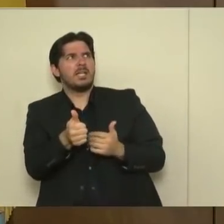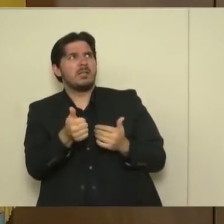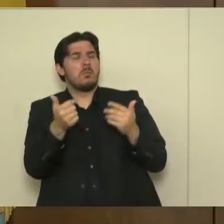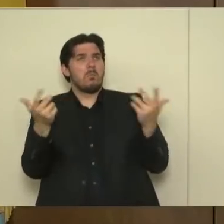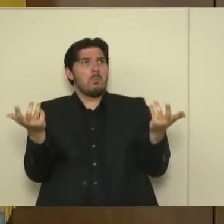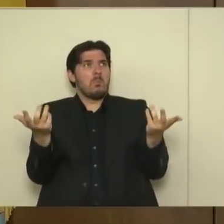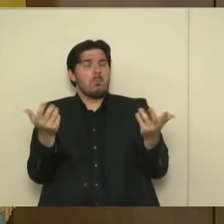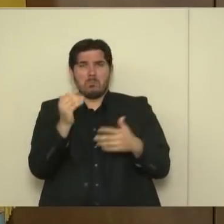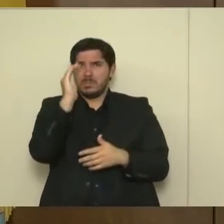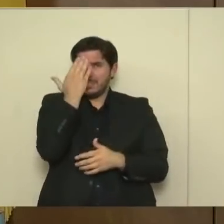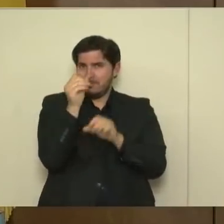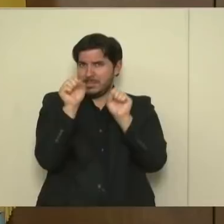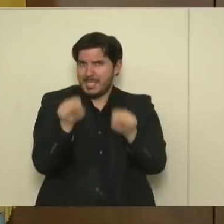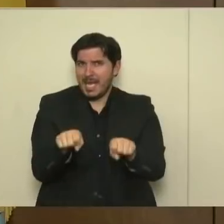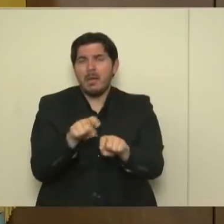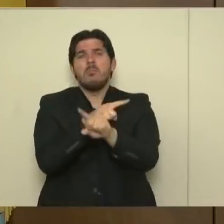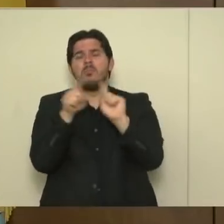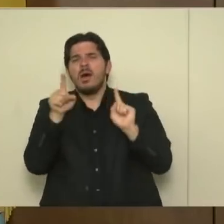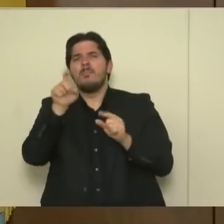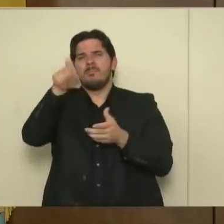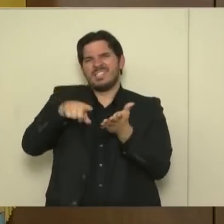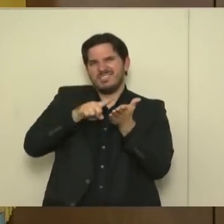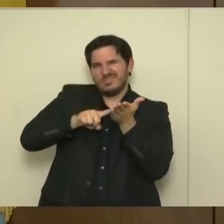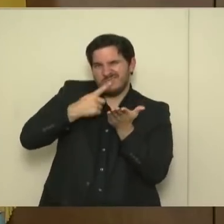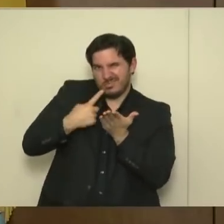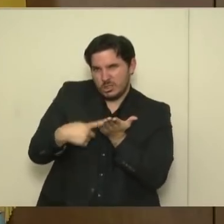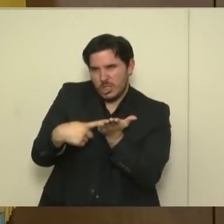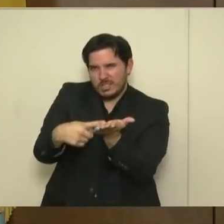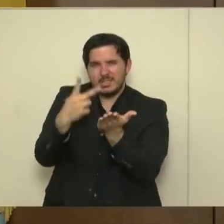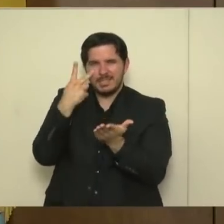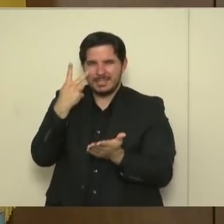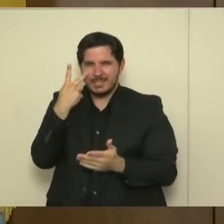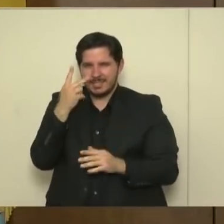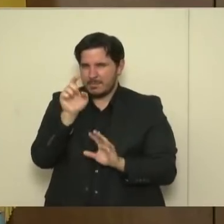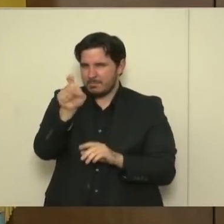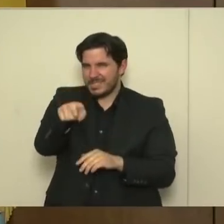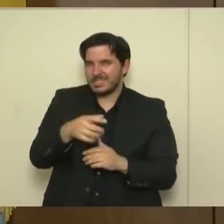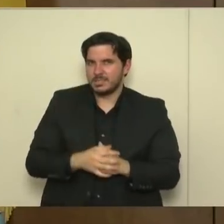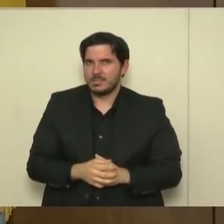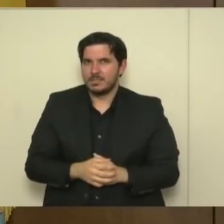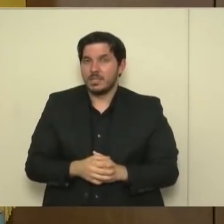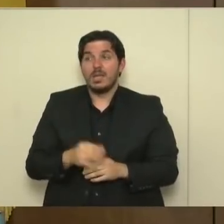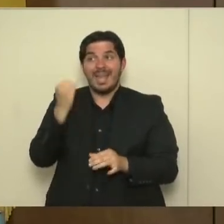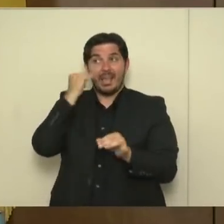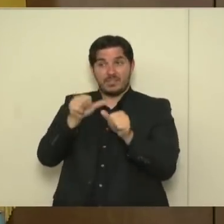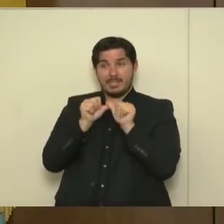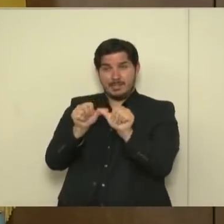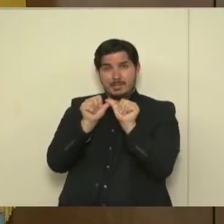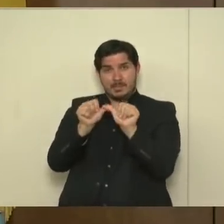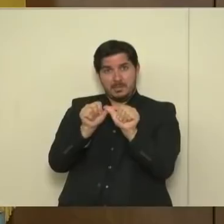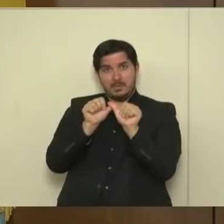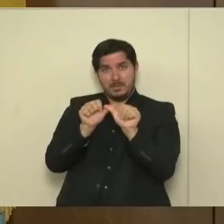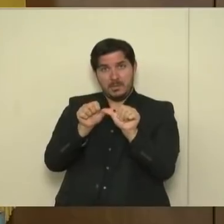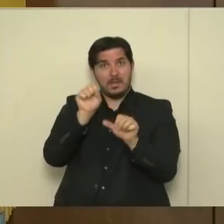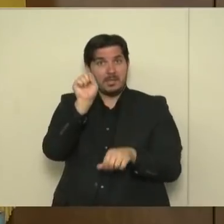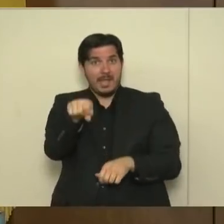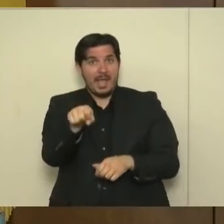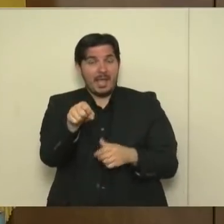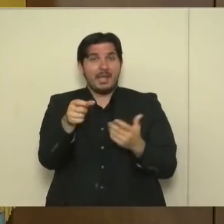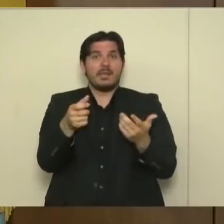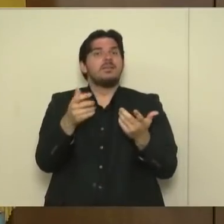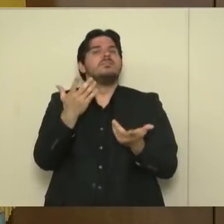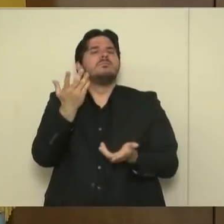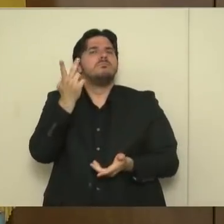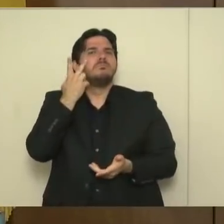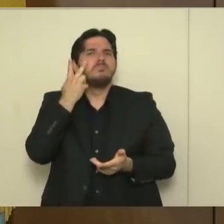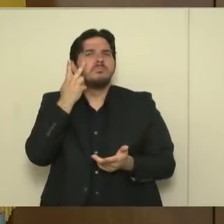the other, I do think the ad is having an impact. I think it's a little too early to tell whether it's sustainable, but you can see that we're meeting our